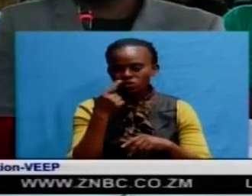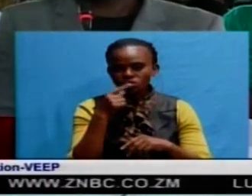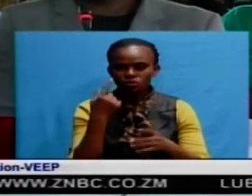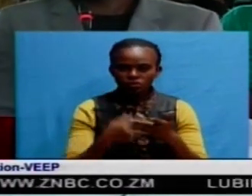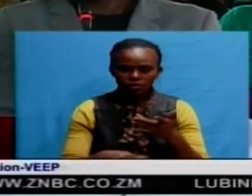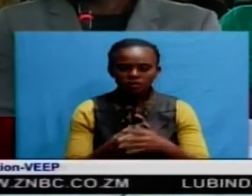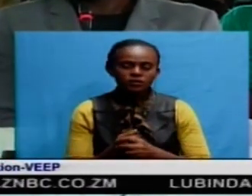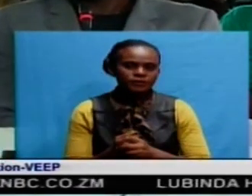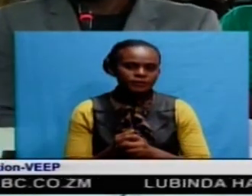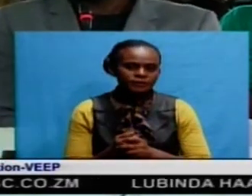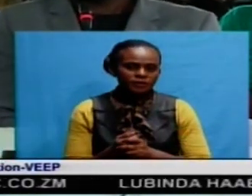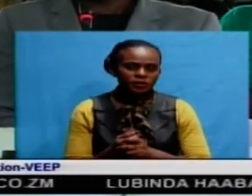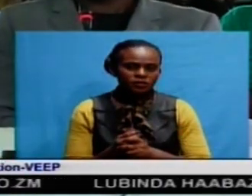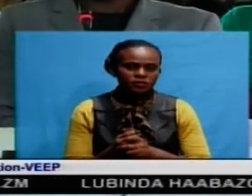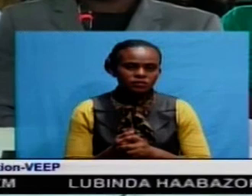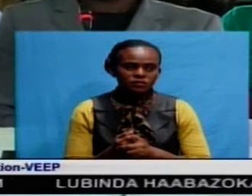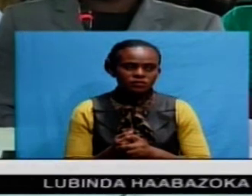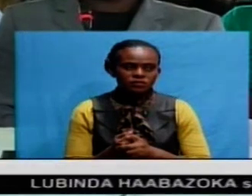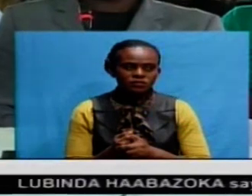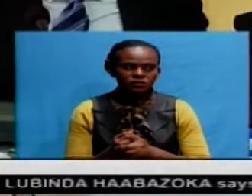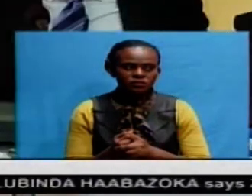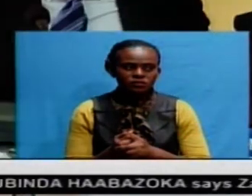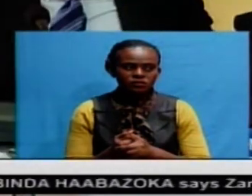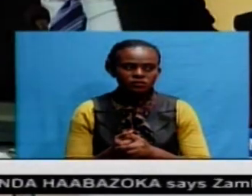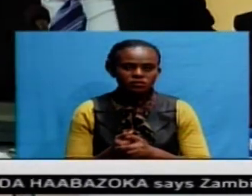They mentioned that immediately they